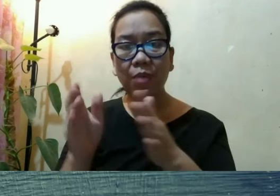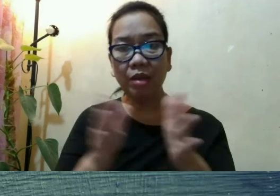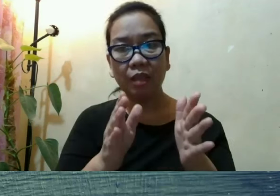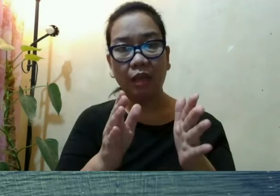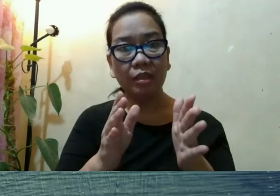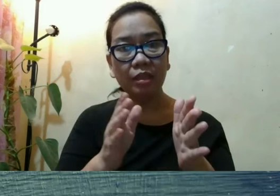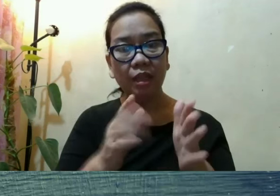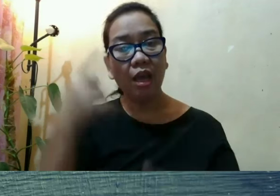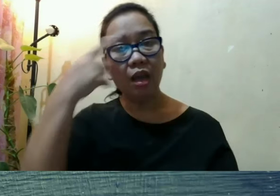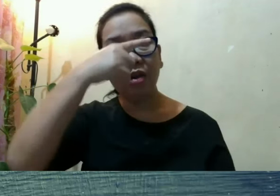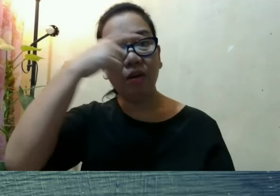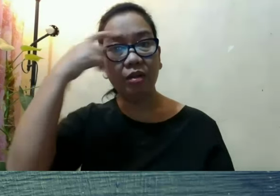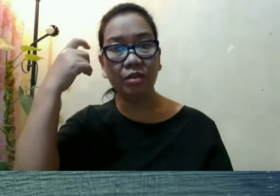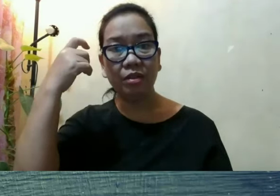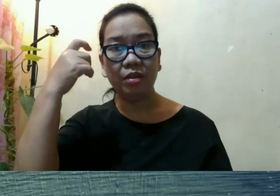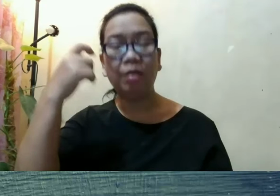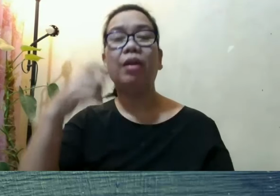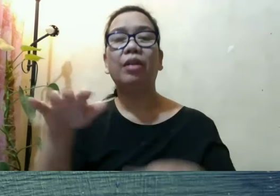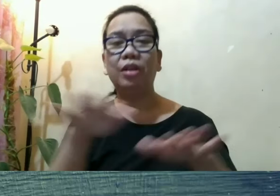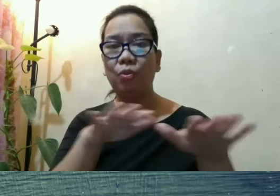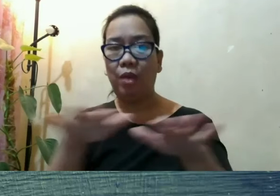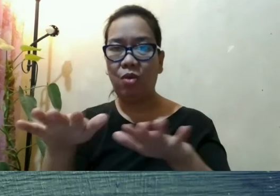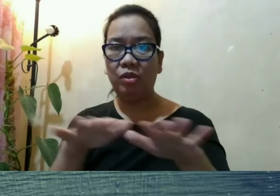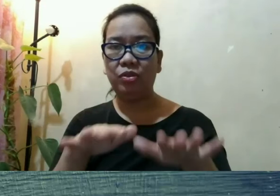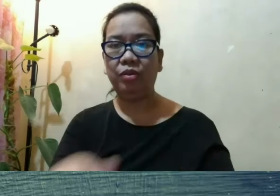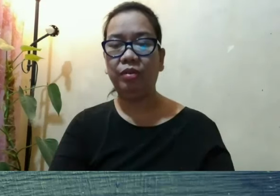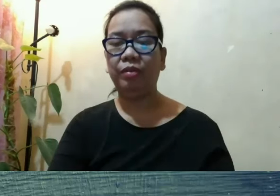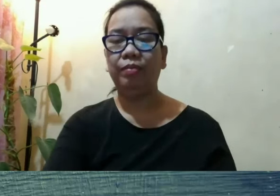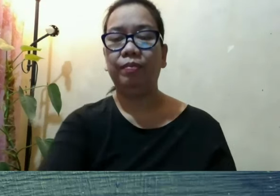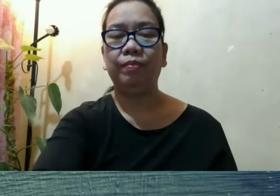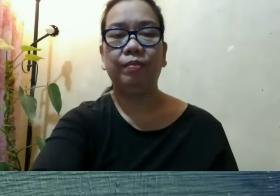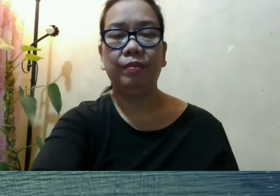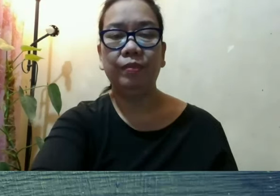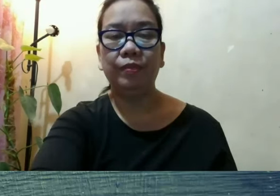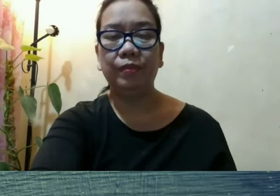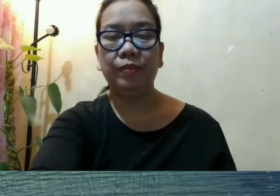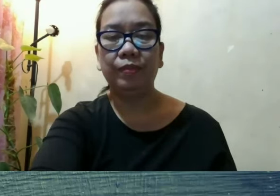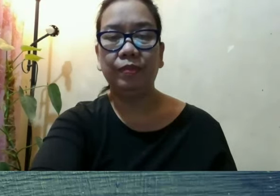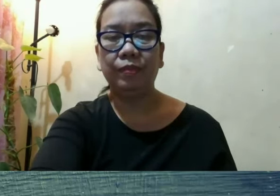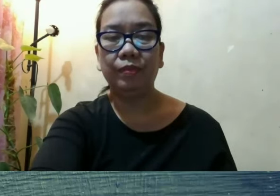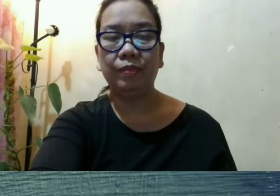That process causes earthquake also.